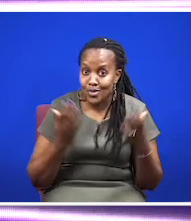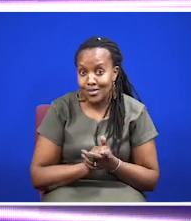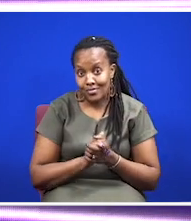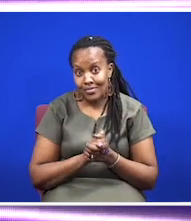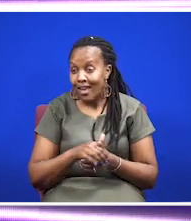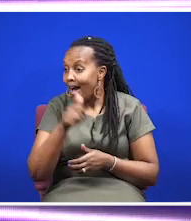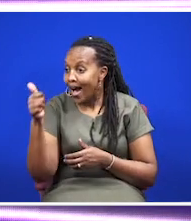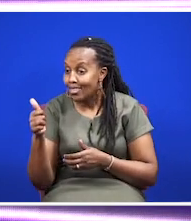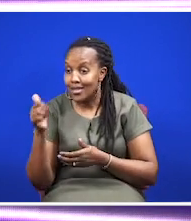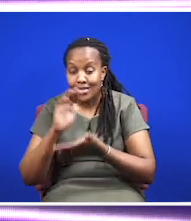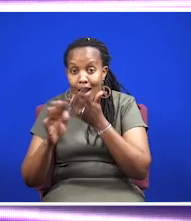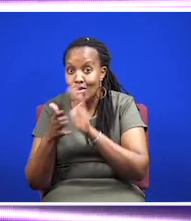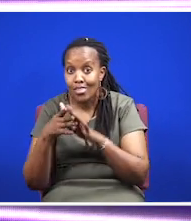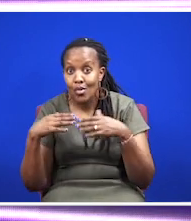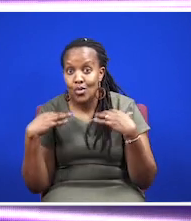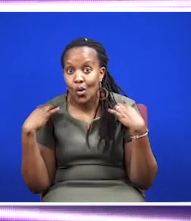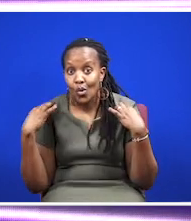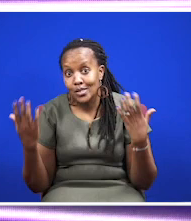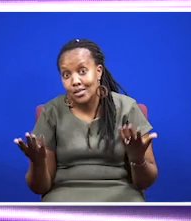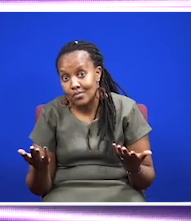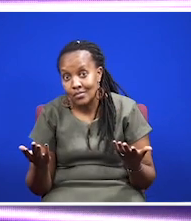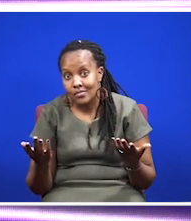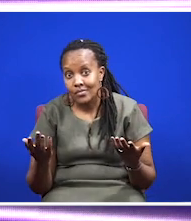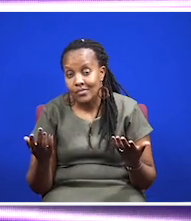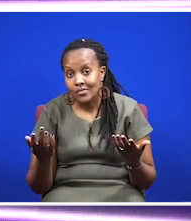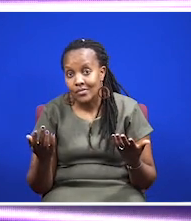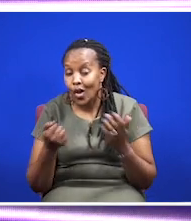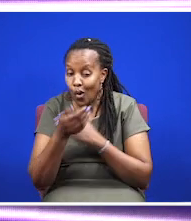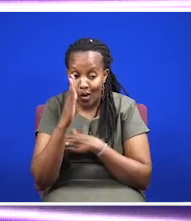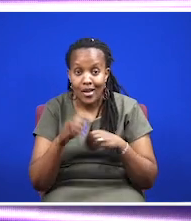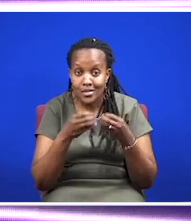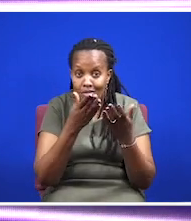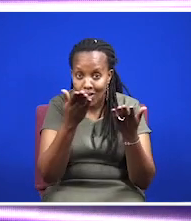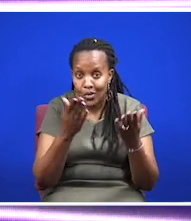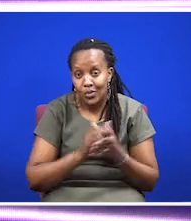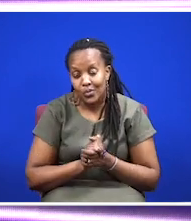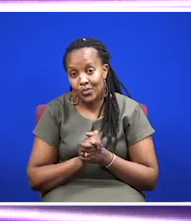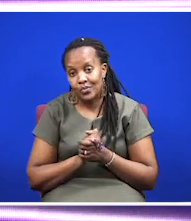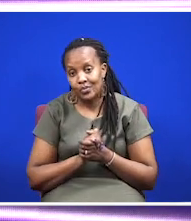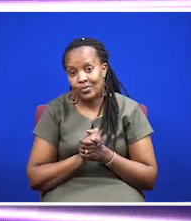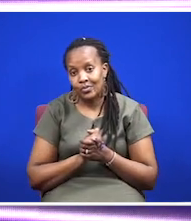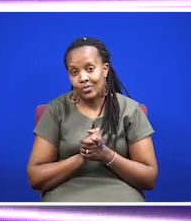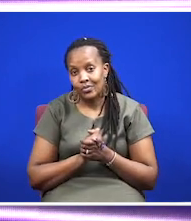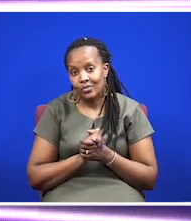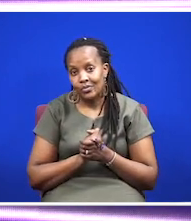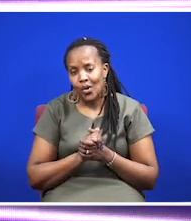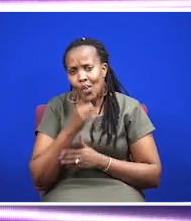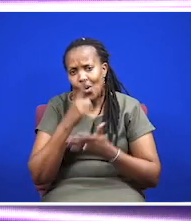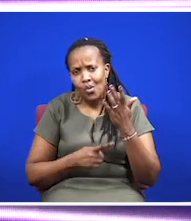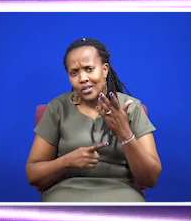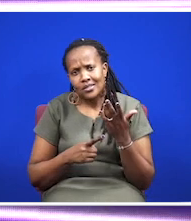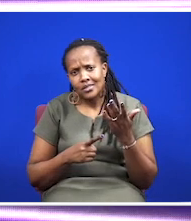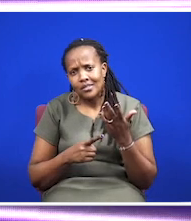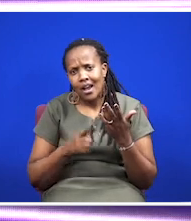He should see that God has been at work and has been making provisions over and over. And what is it that you've been